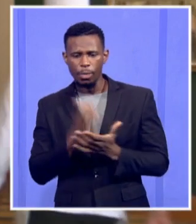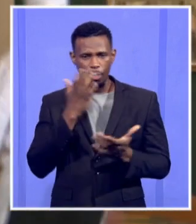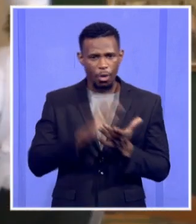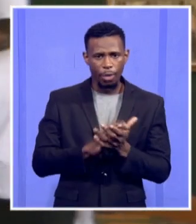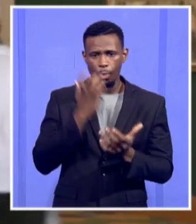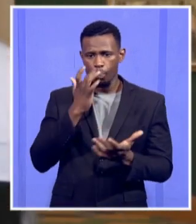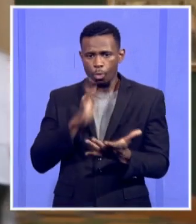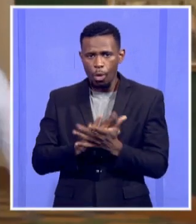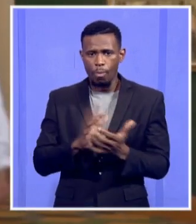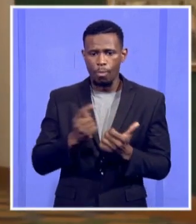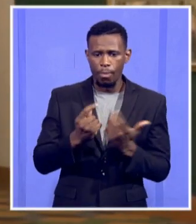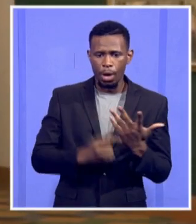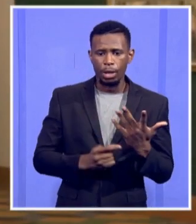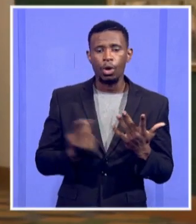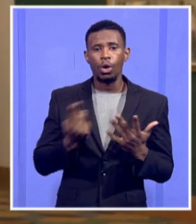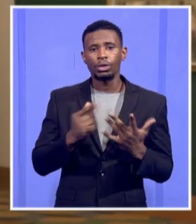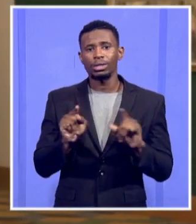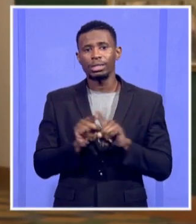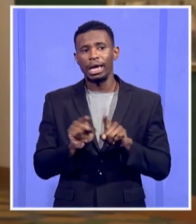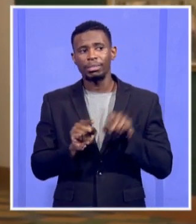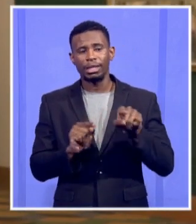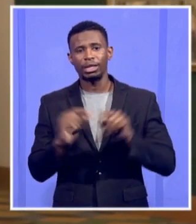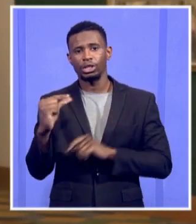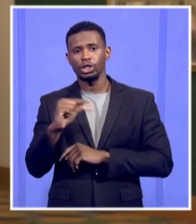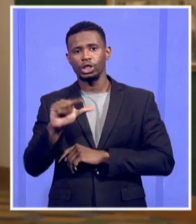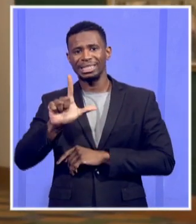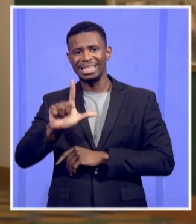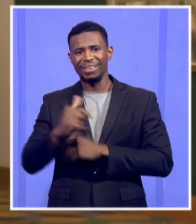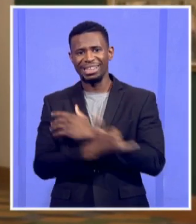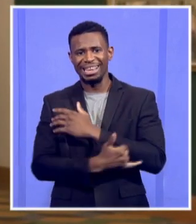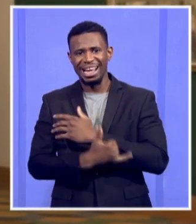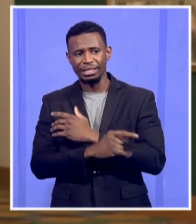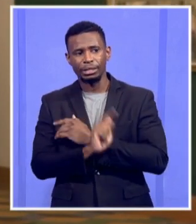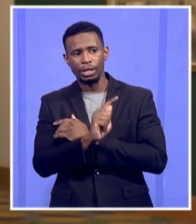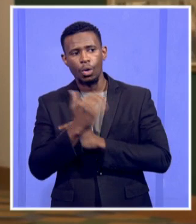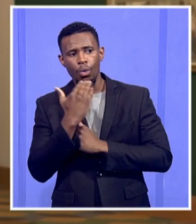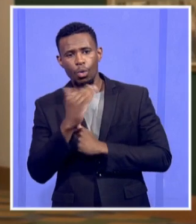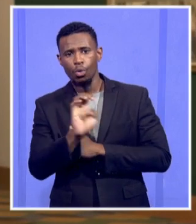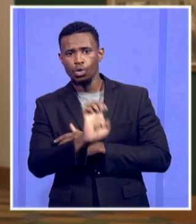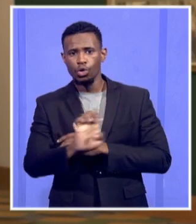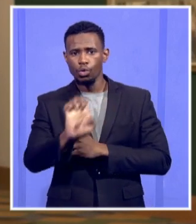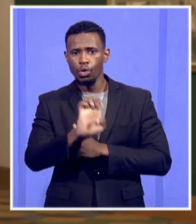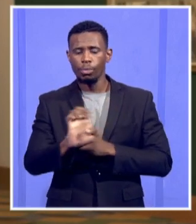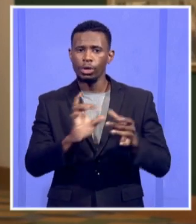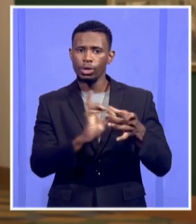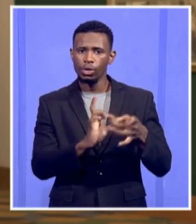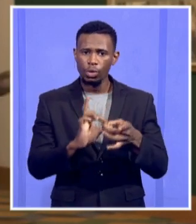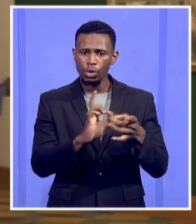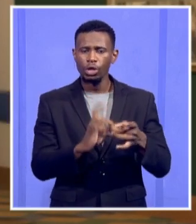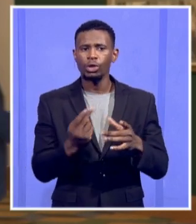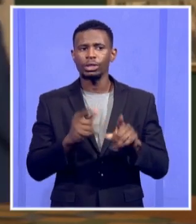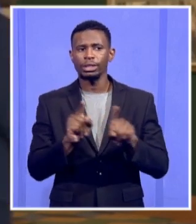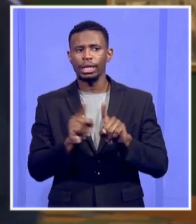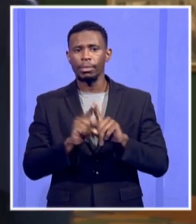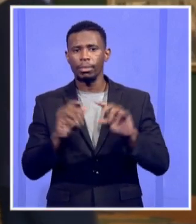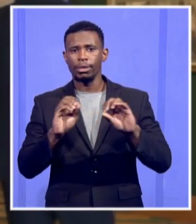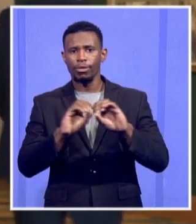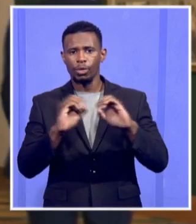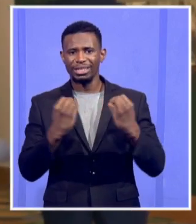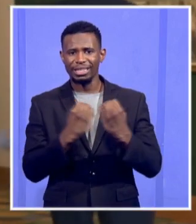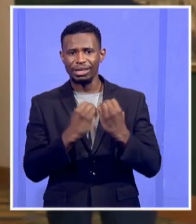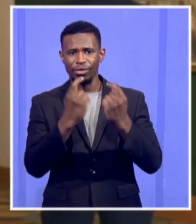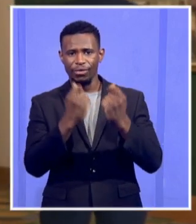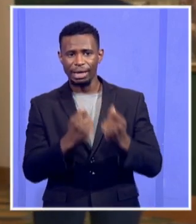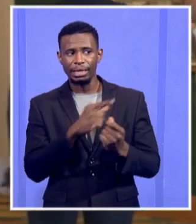countries, including the European Union and some international financial institutions, made a commitment to assist